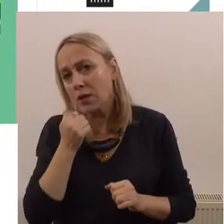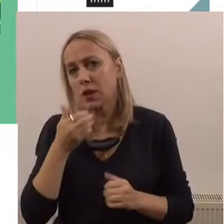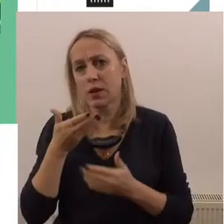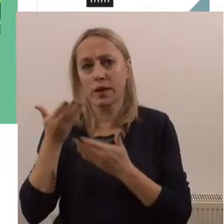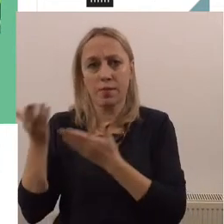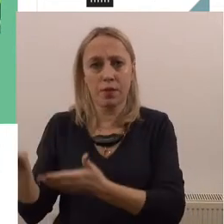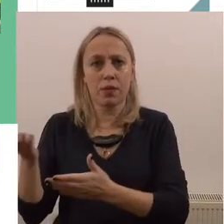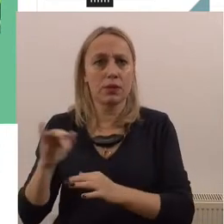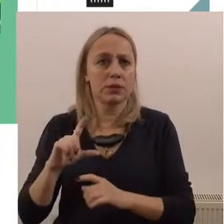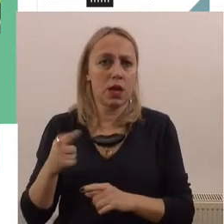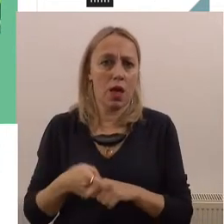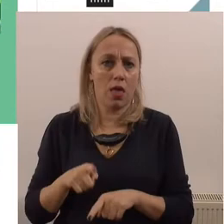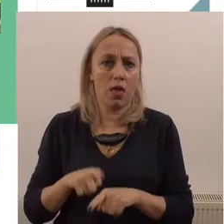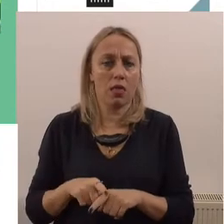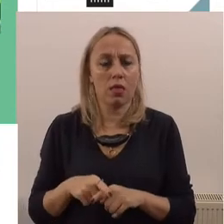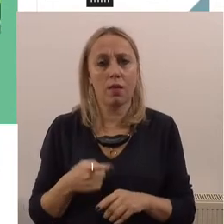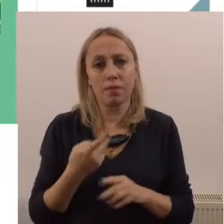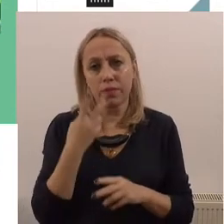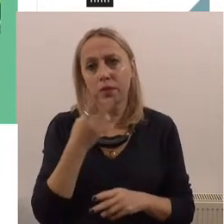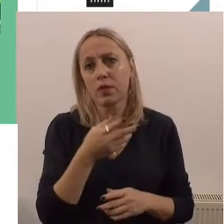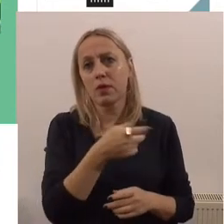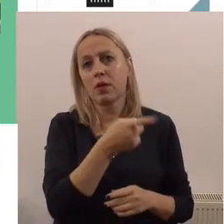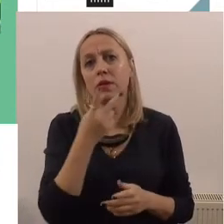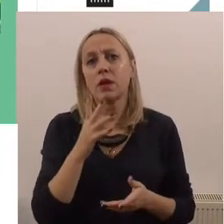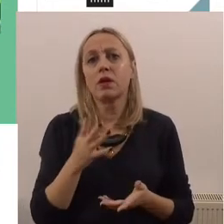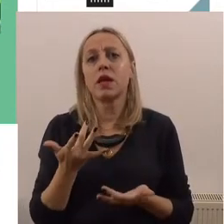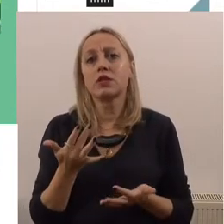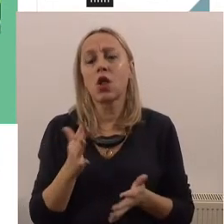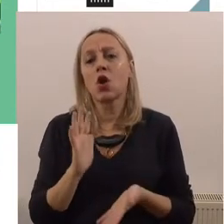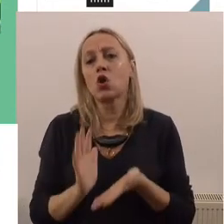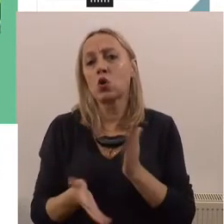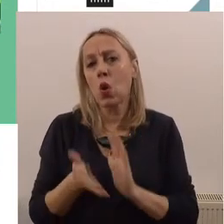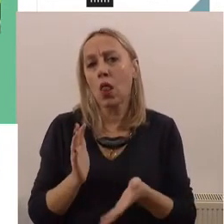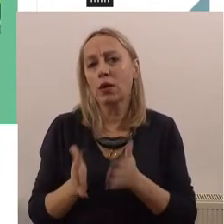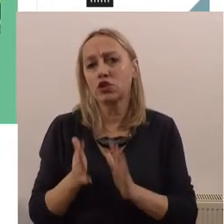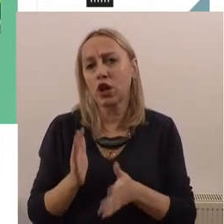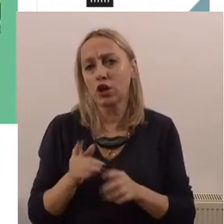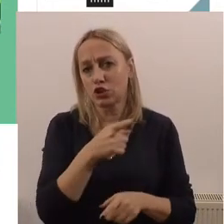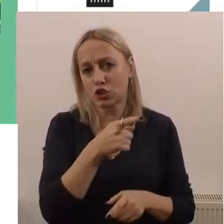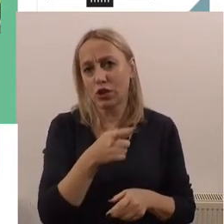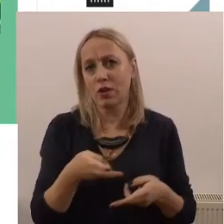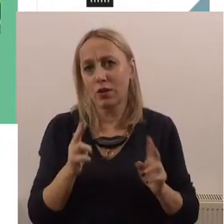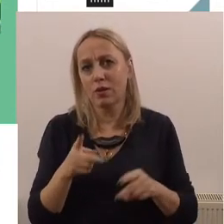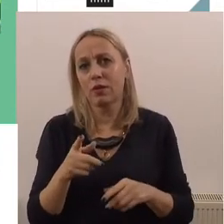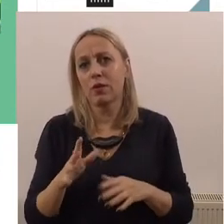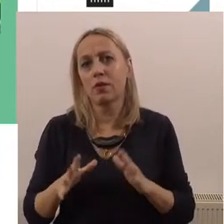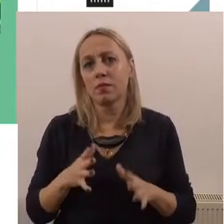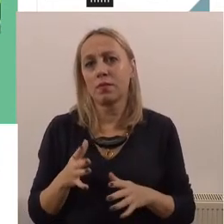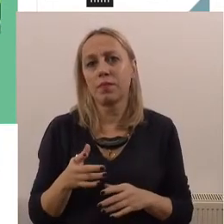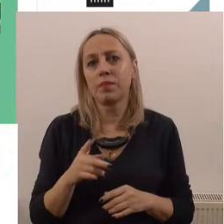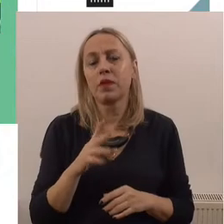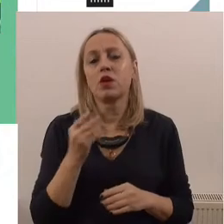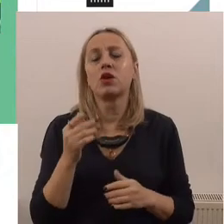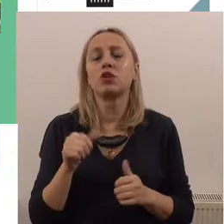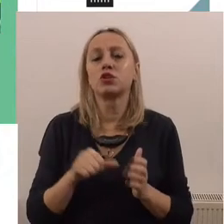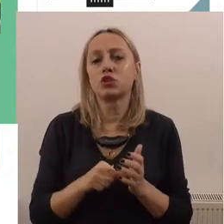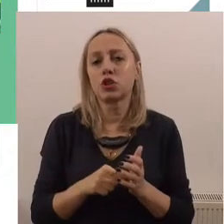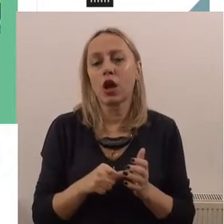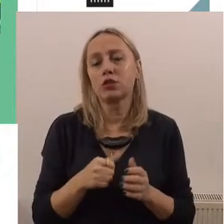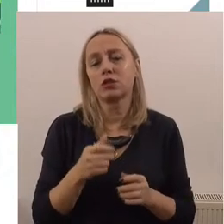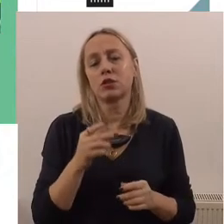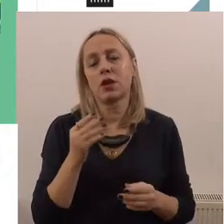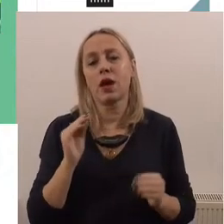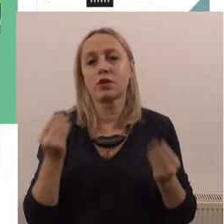Museum and the members of the Charity Foundation helped us a lot. So again,